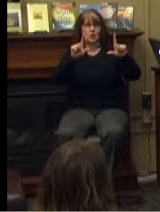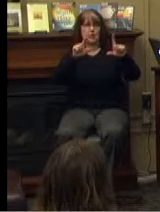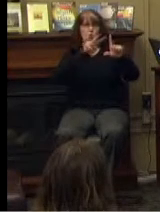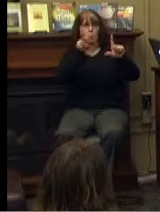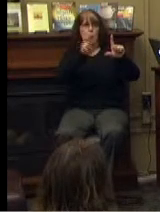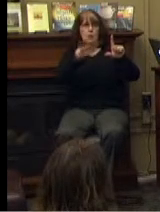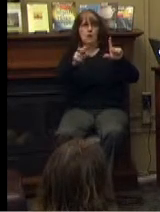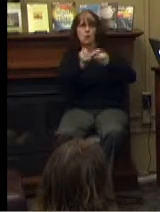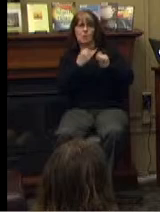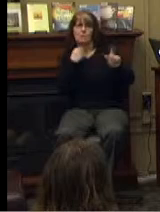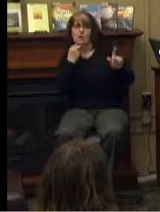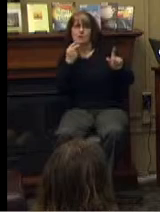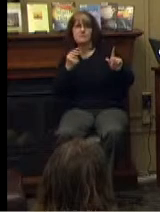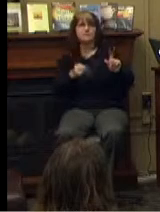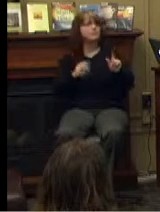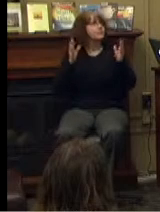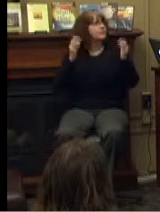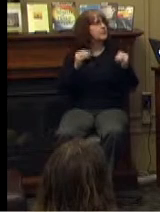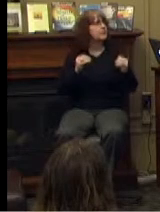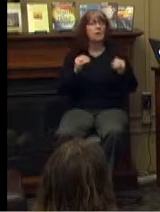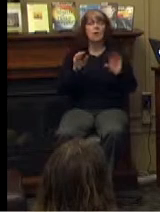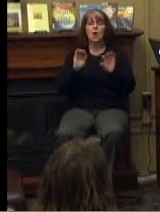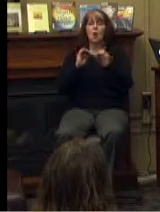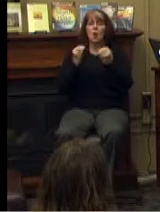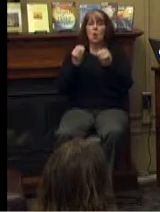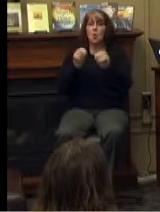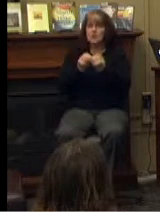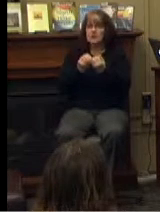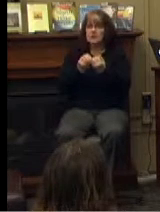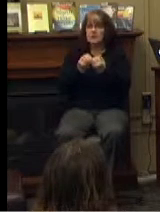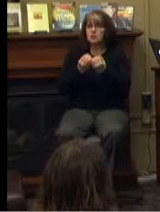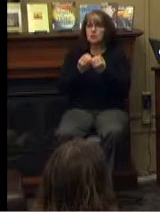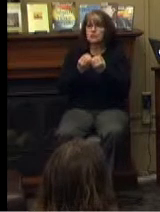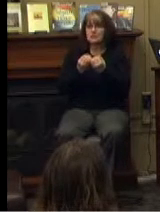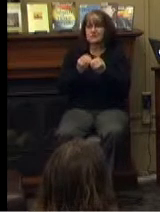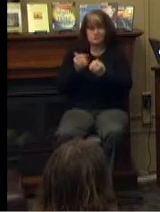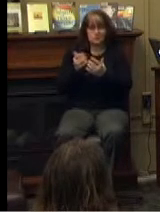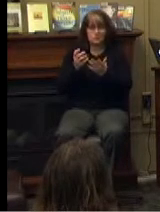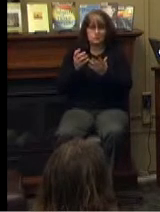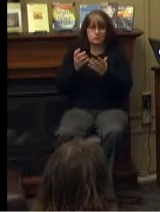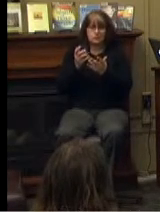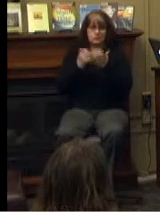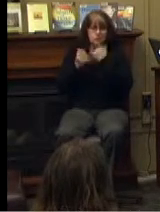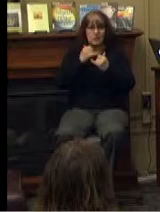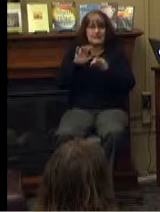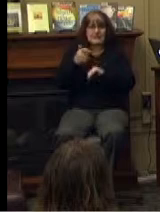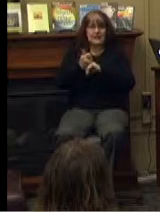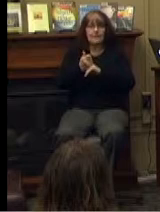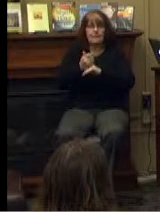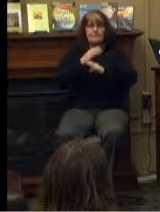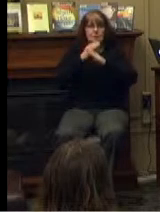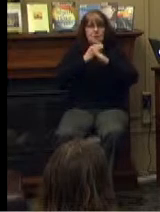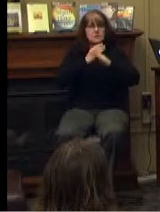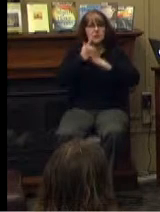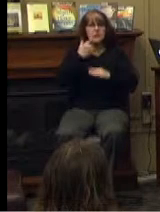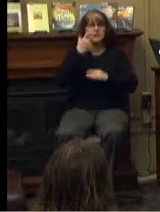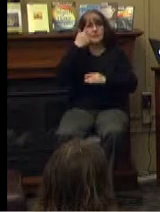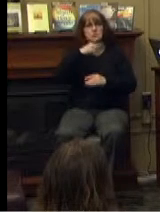organizational, there's just some other ones that we have set up institutionally, some barriers, because we think this is a